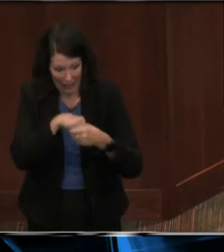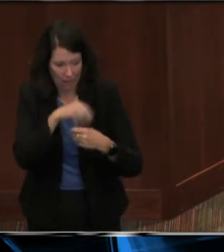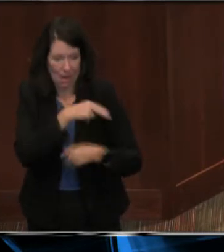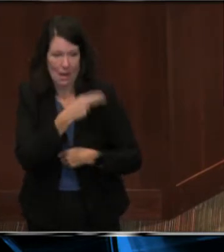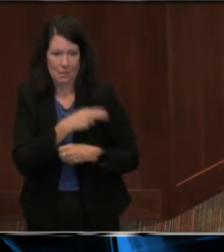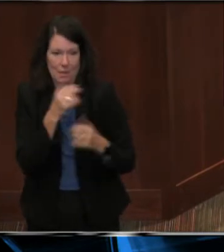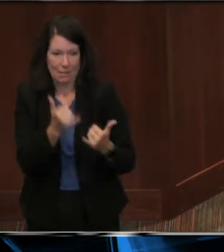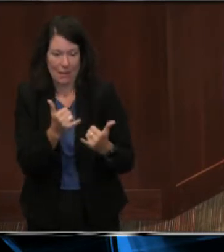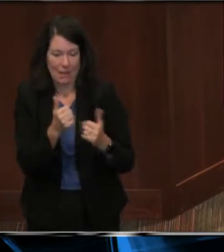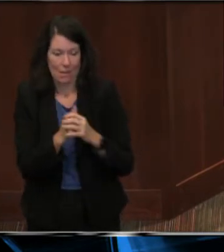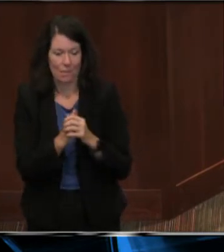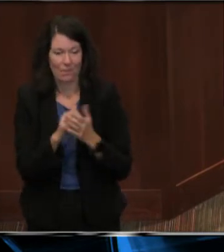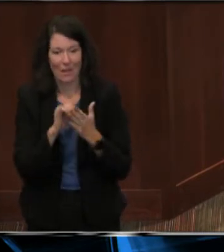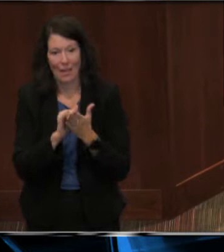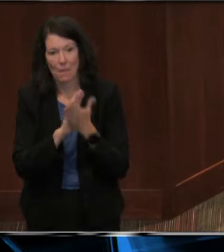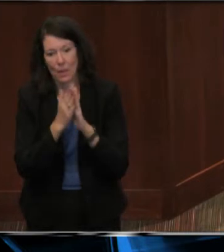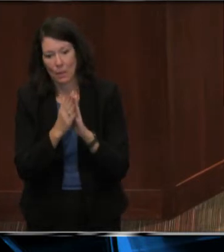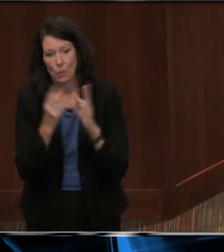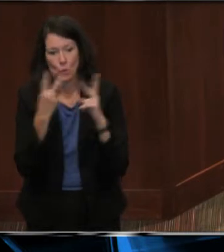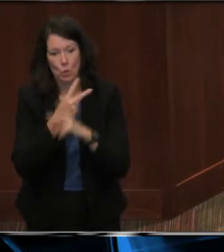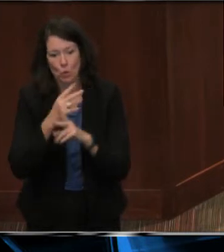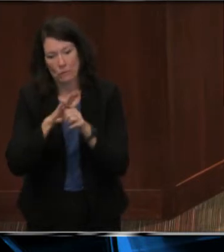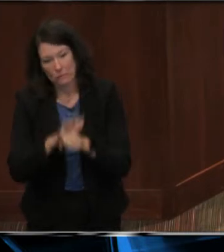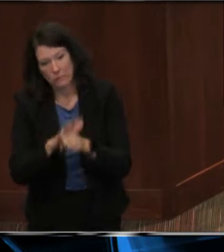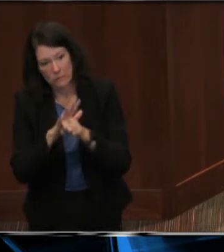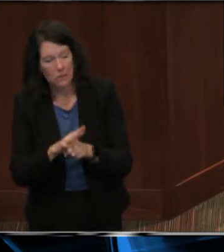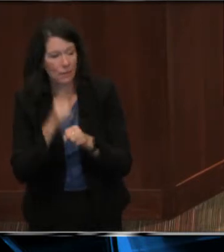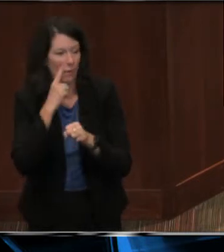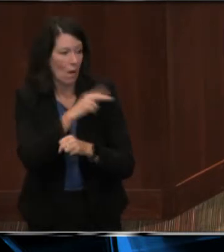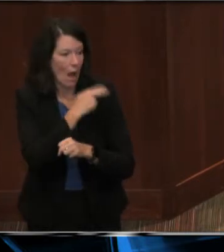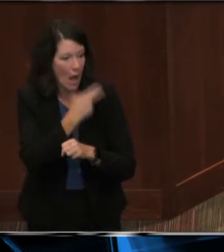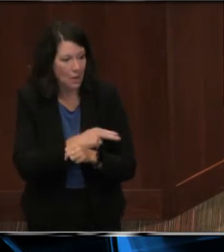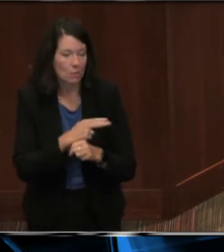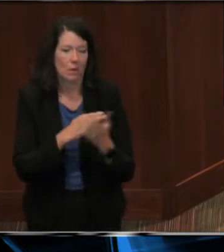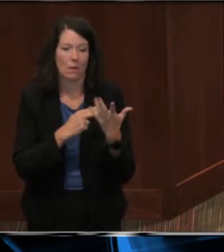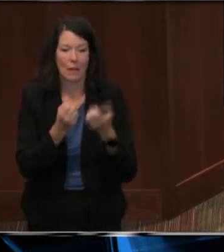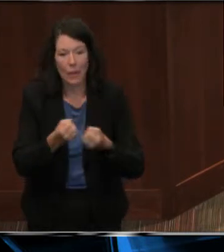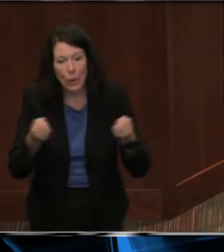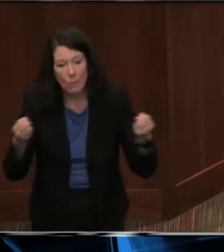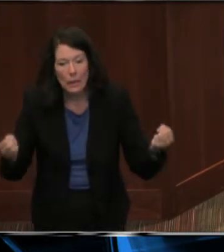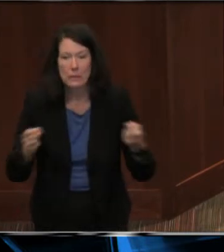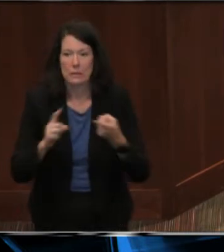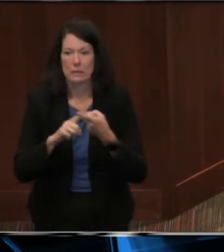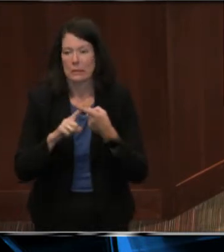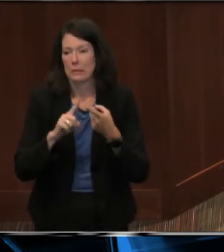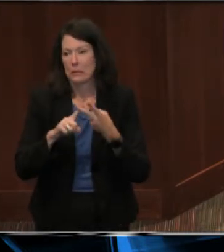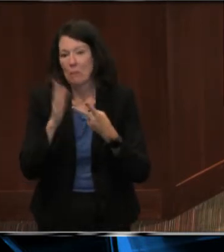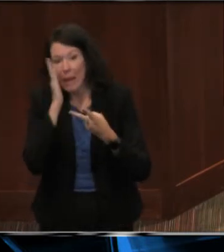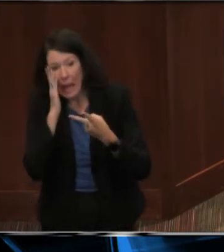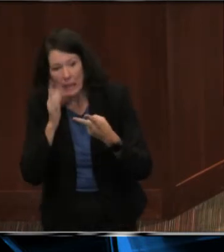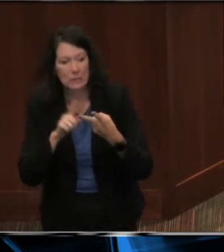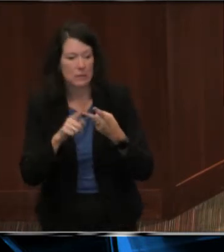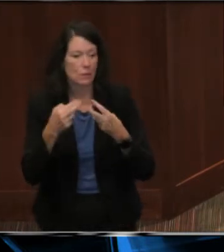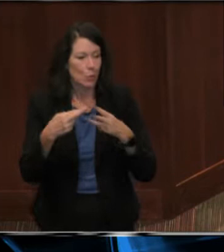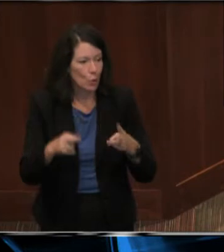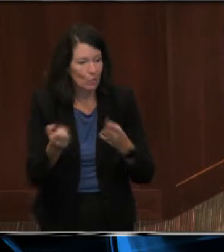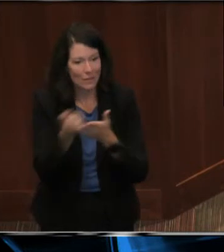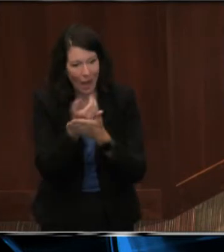becomes additive, that burden on the hospital system, the number of beds, the PPE that they have to use, all begins to go